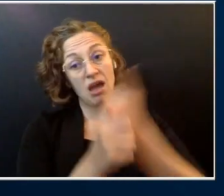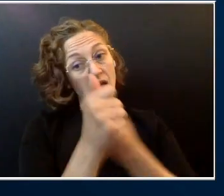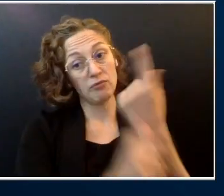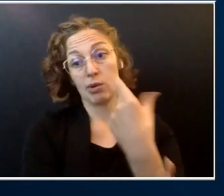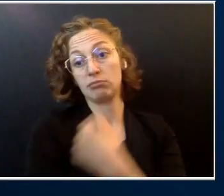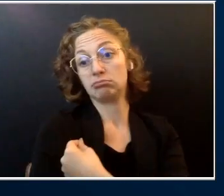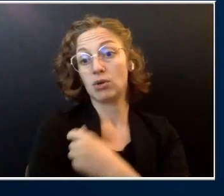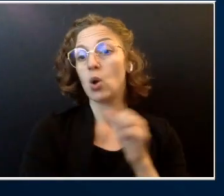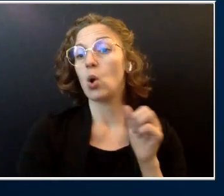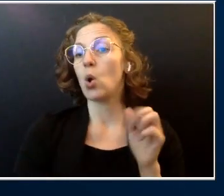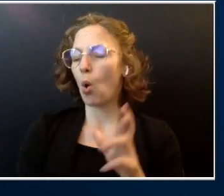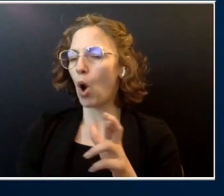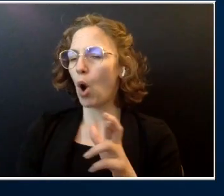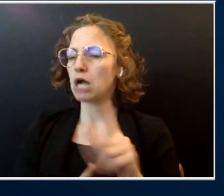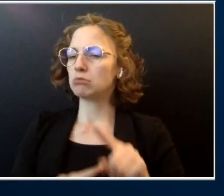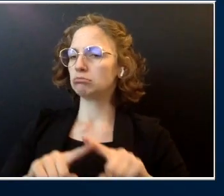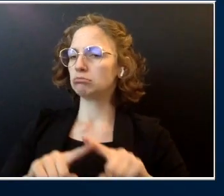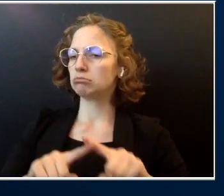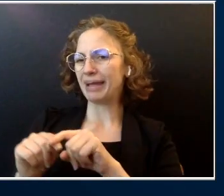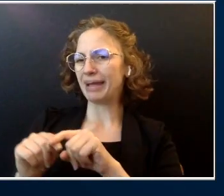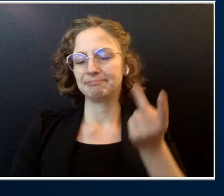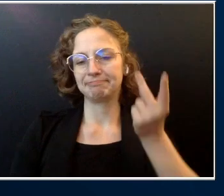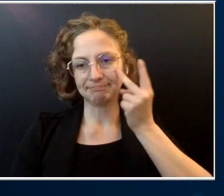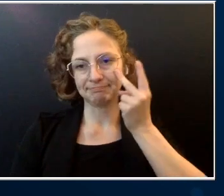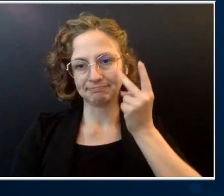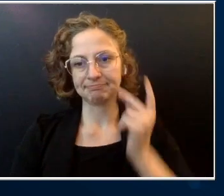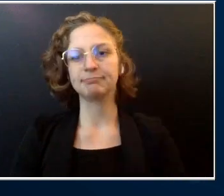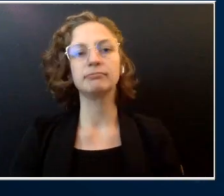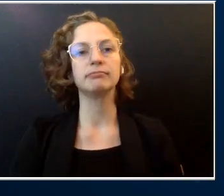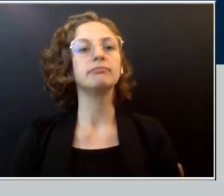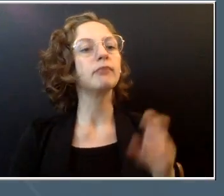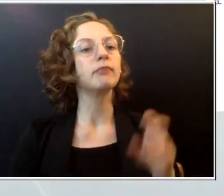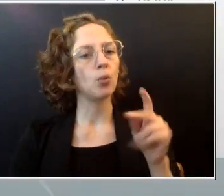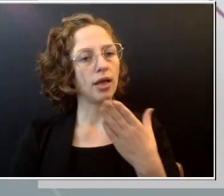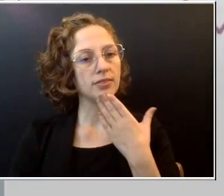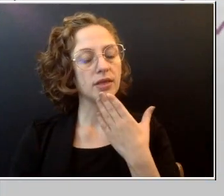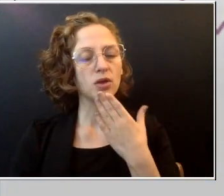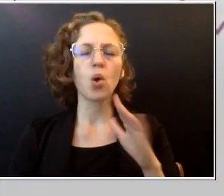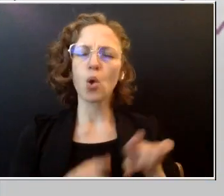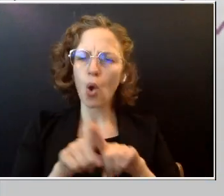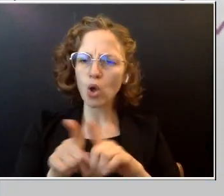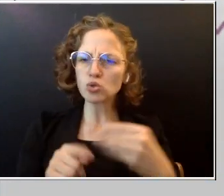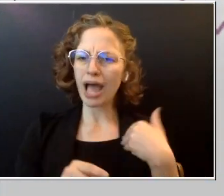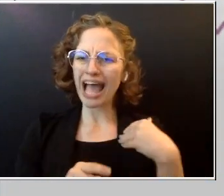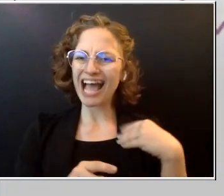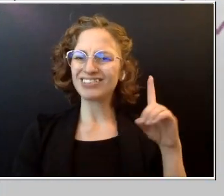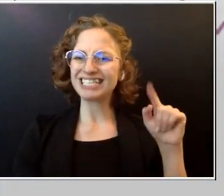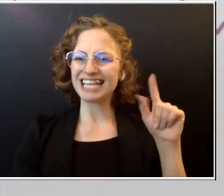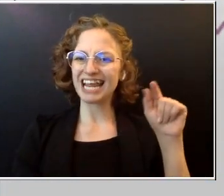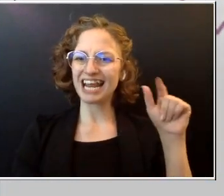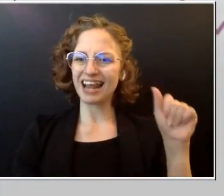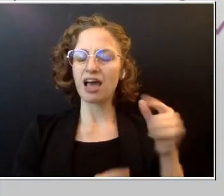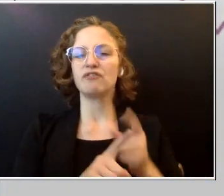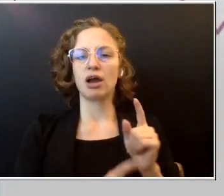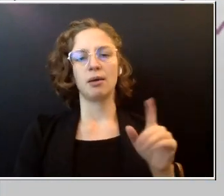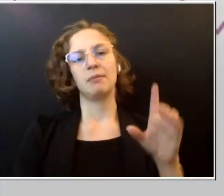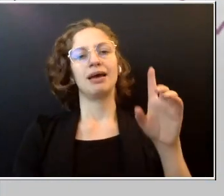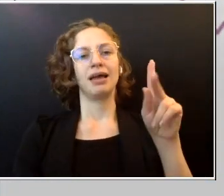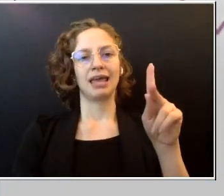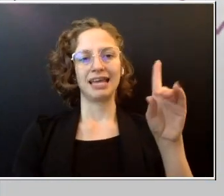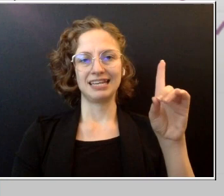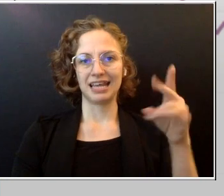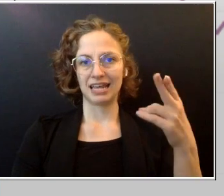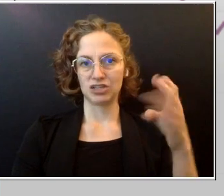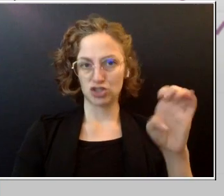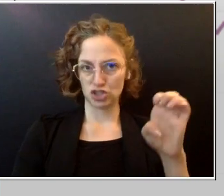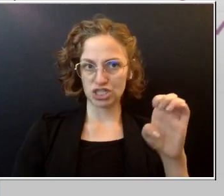All right, Hawk, also, you have some data from the Kansas Department of Health and Environment. This is the KDAG graph showing the percentage of